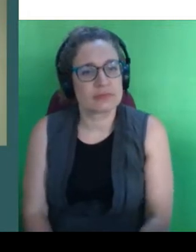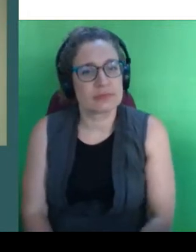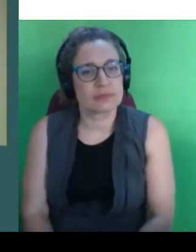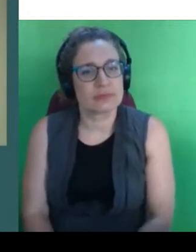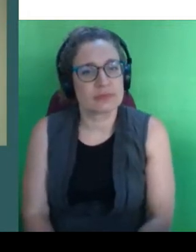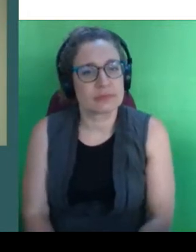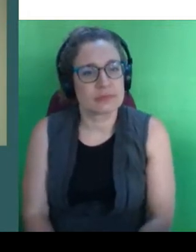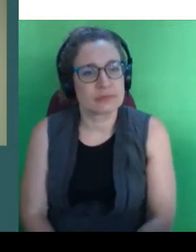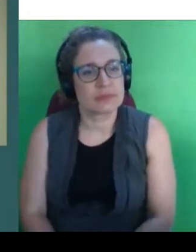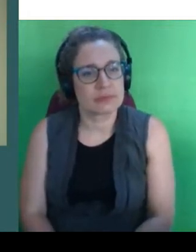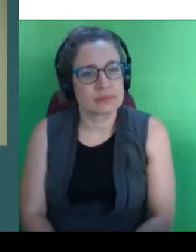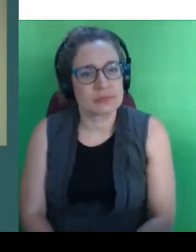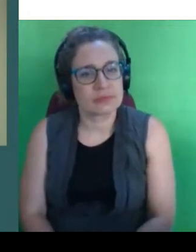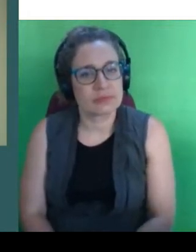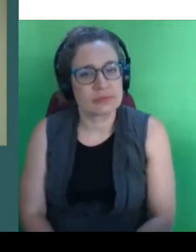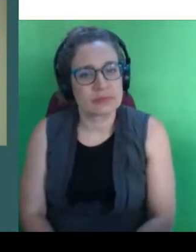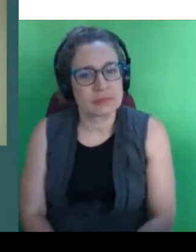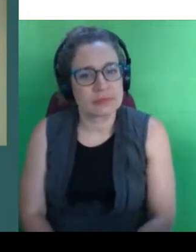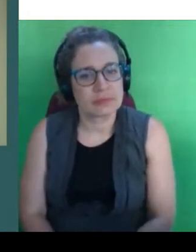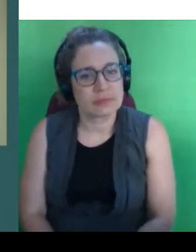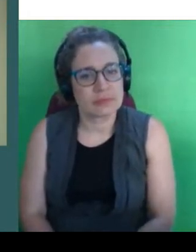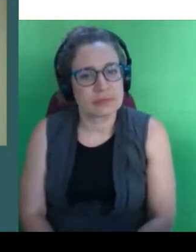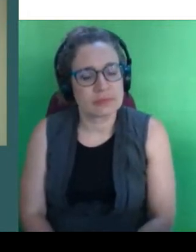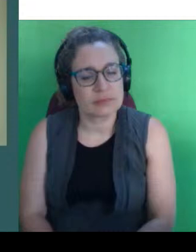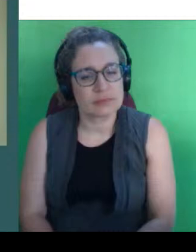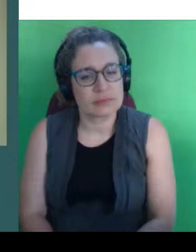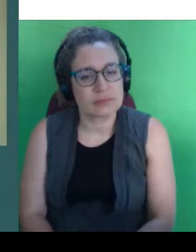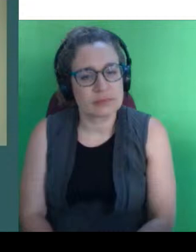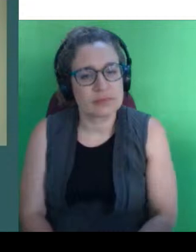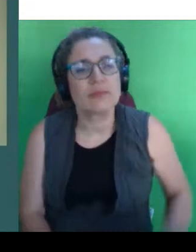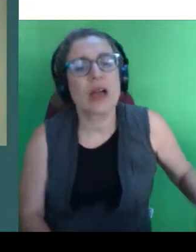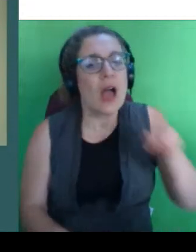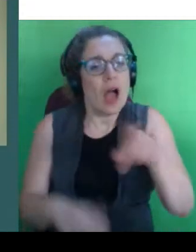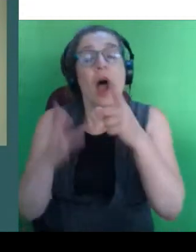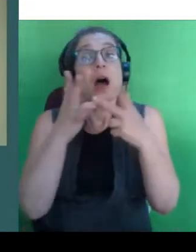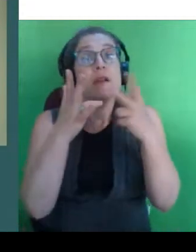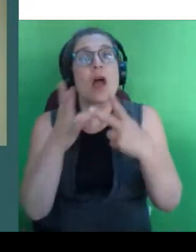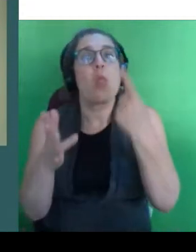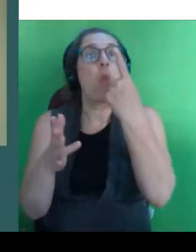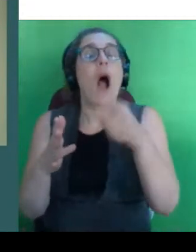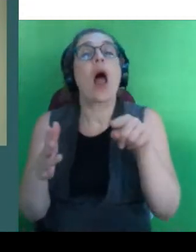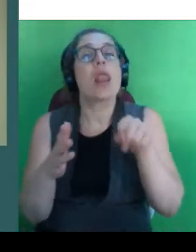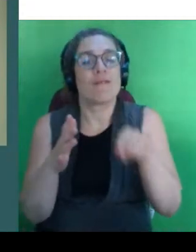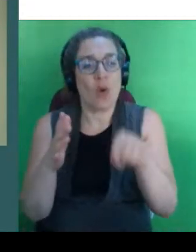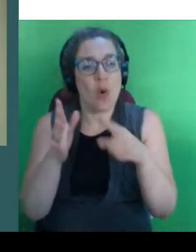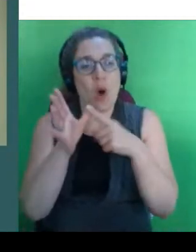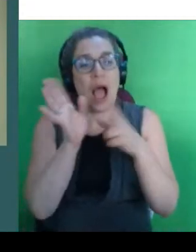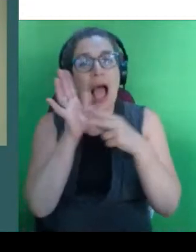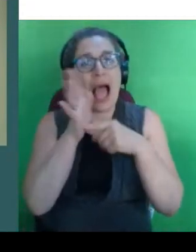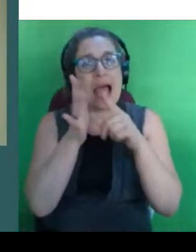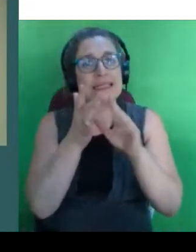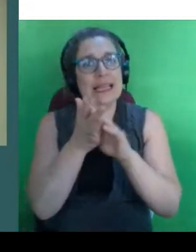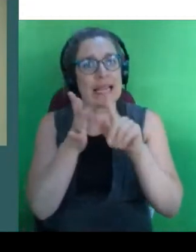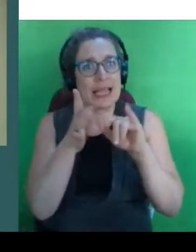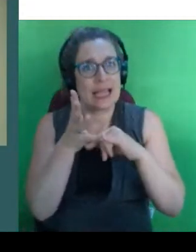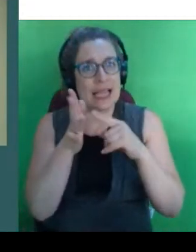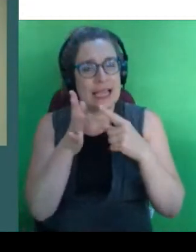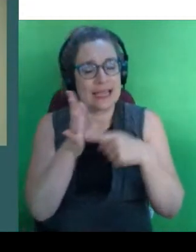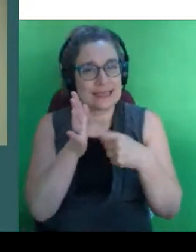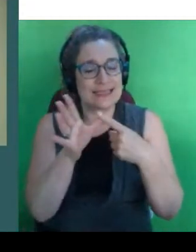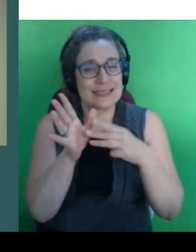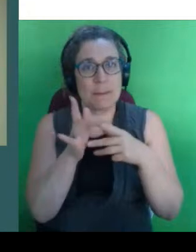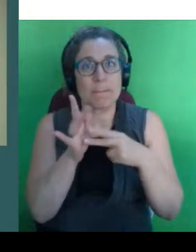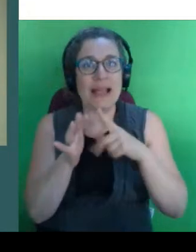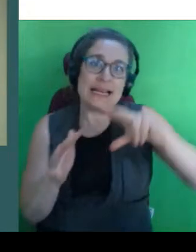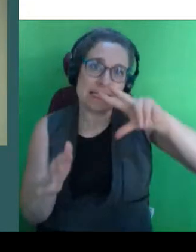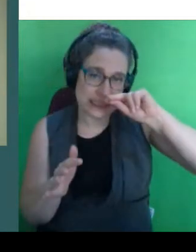this corticosteroid and antihistamine nasal spray. Are we supposed to use the nasal spray for 1